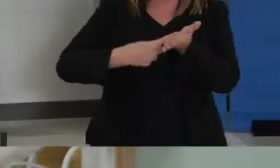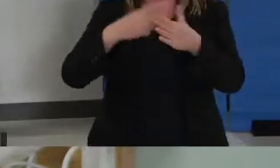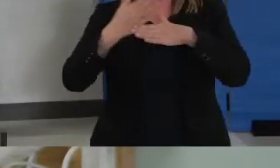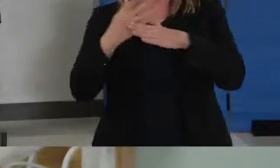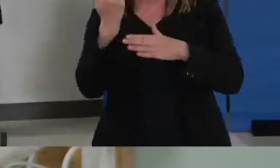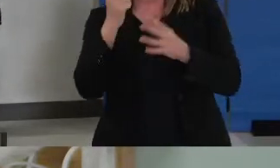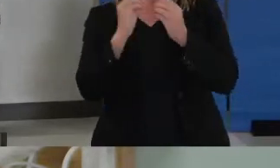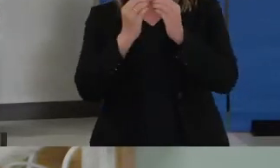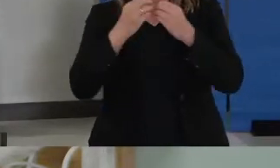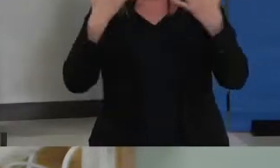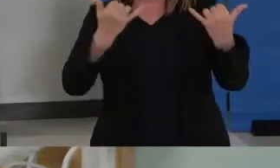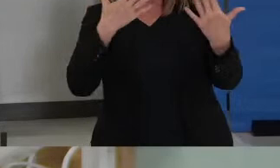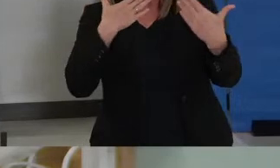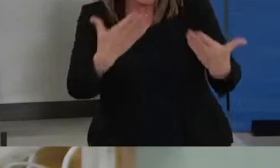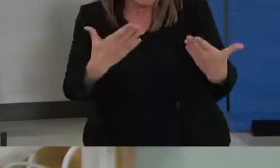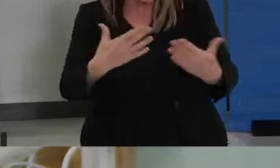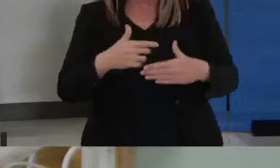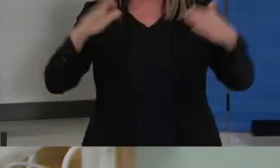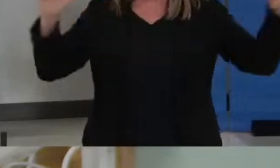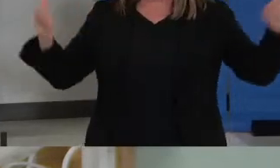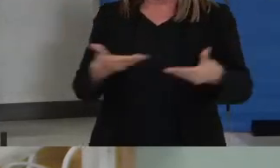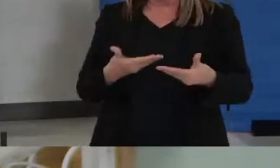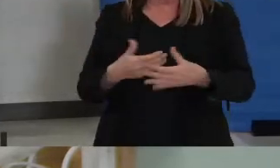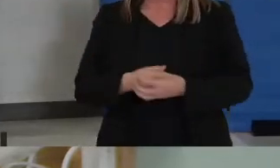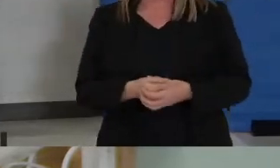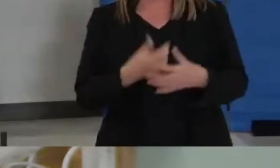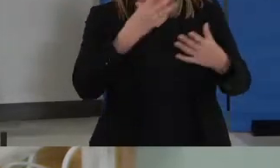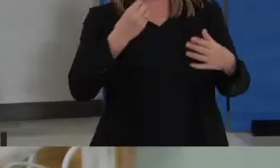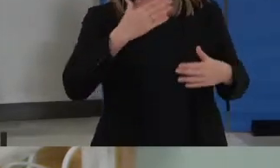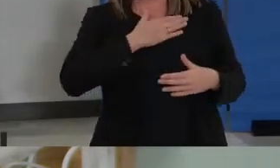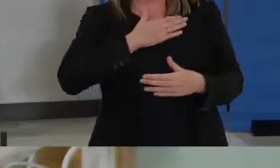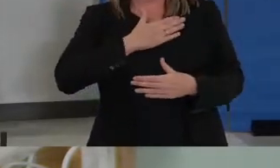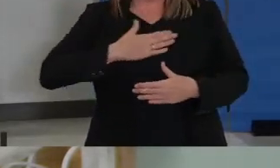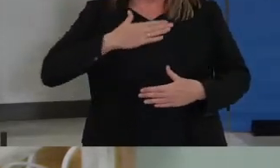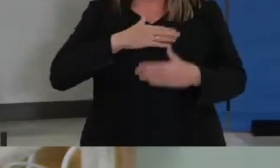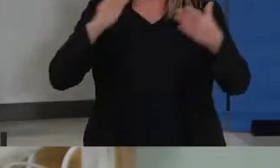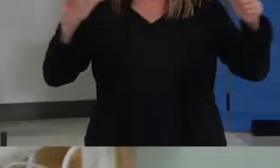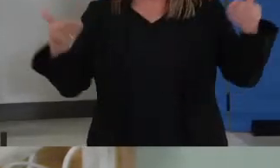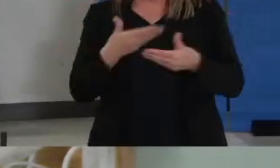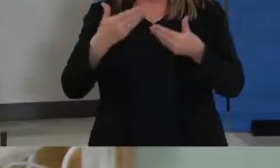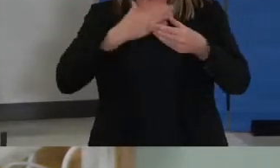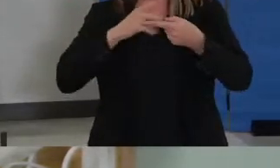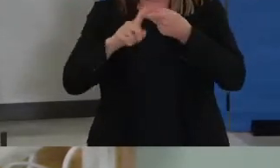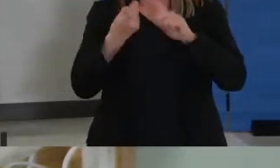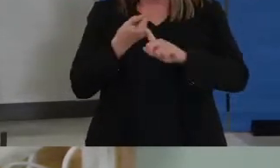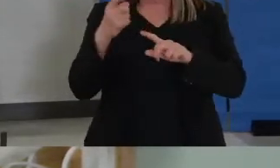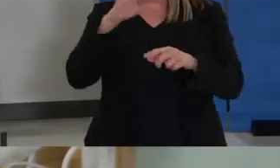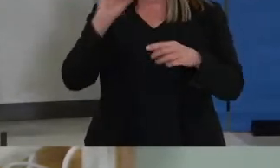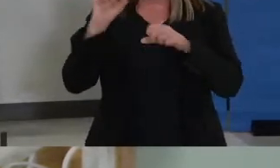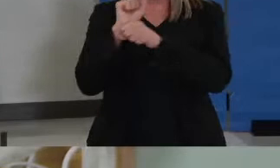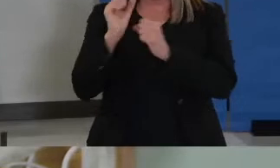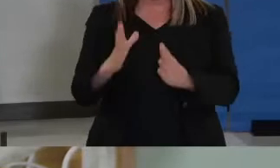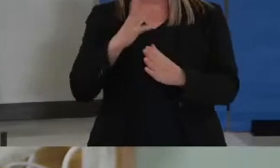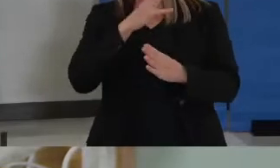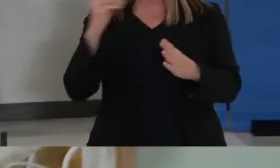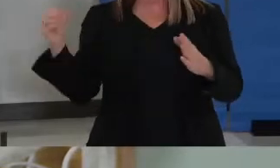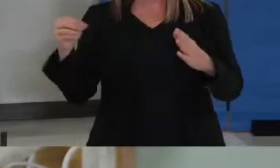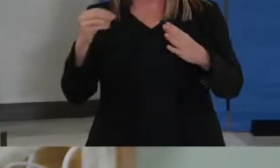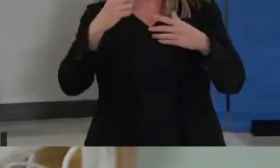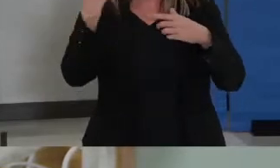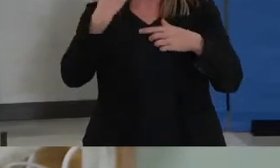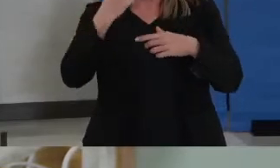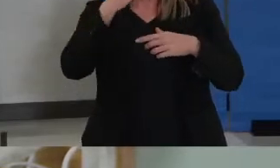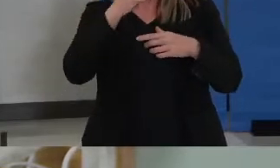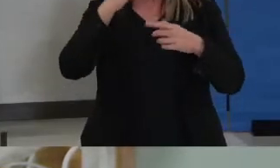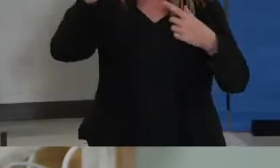more. So with that, thank you, welcome, and it's my great pleasure to introduce a friend, a colleague, somebody who has been a